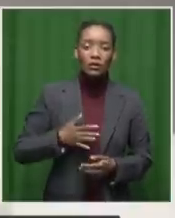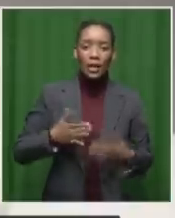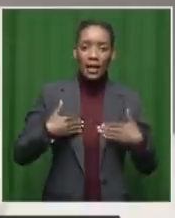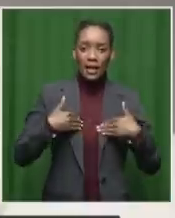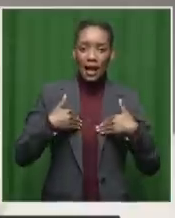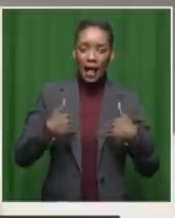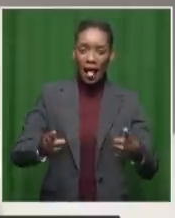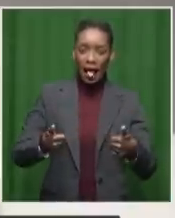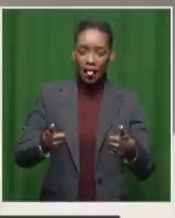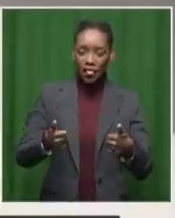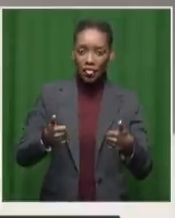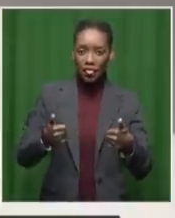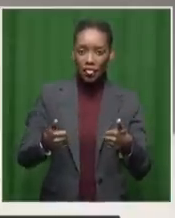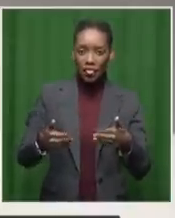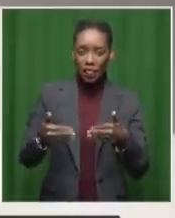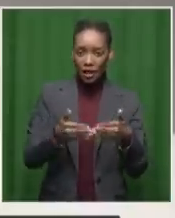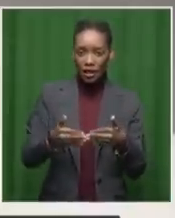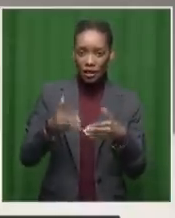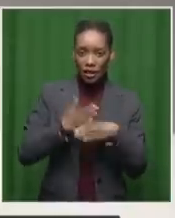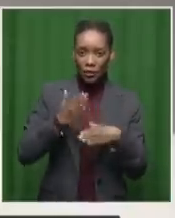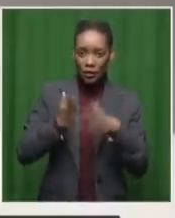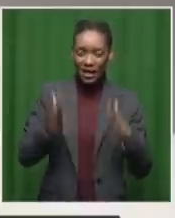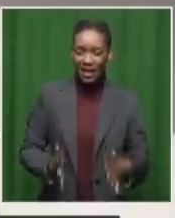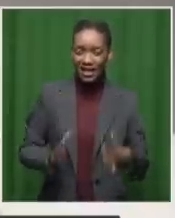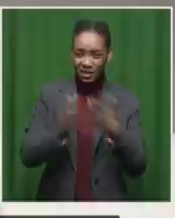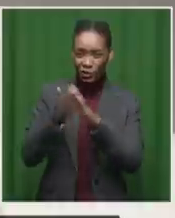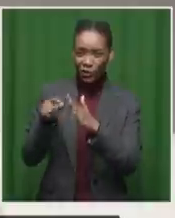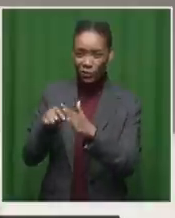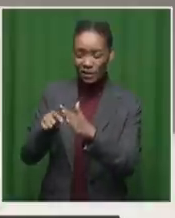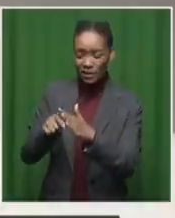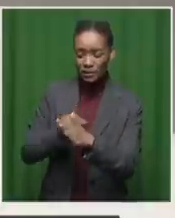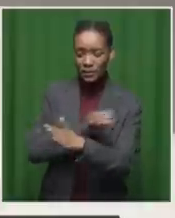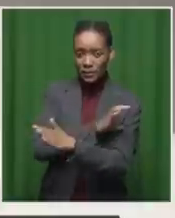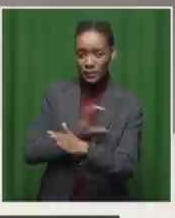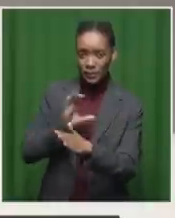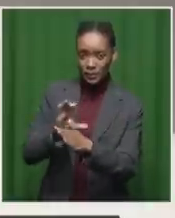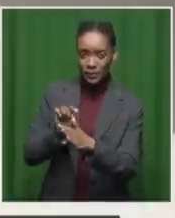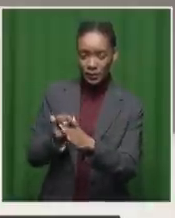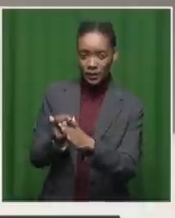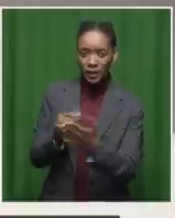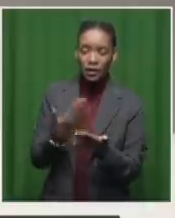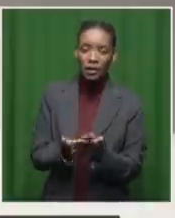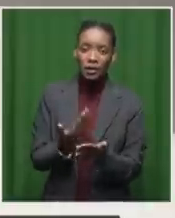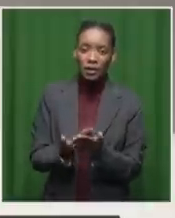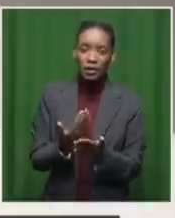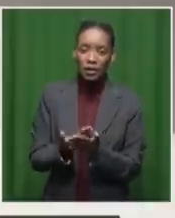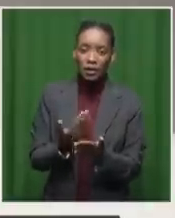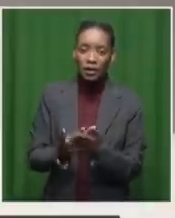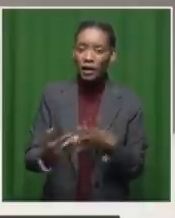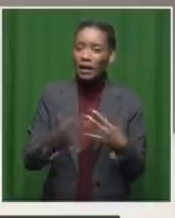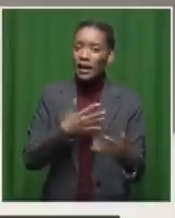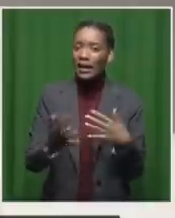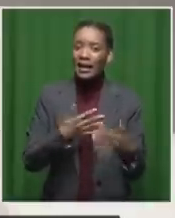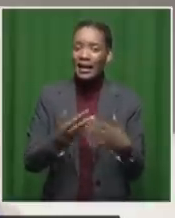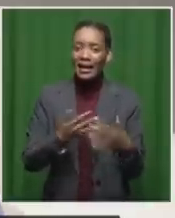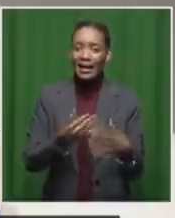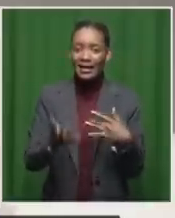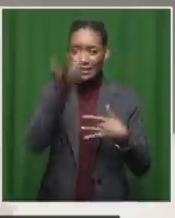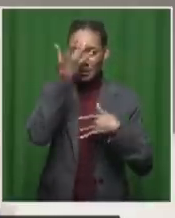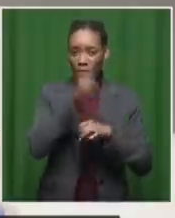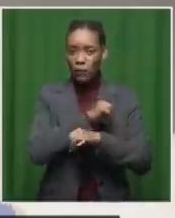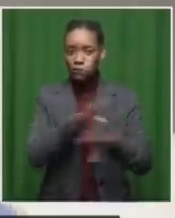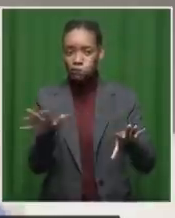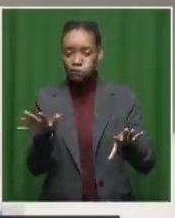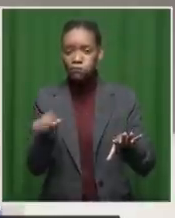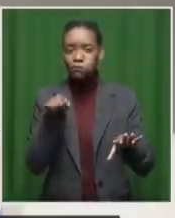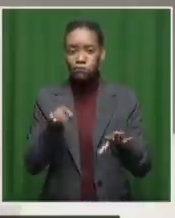workers, of community health workers, for them to be able to respond to any outbreak and to build